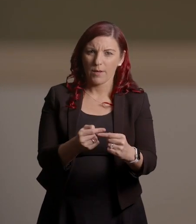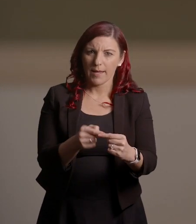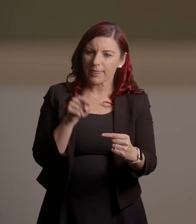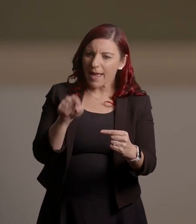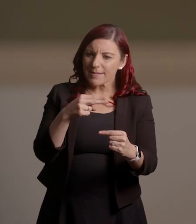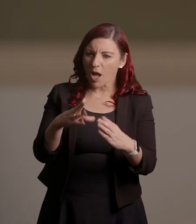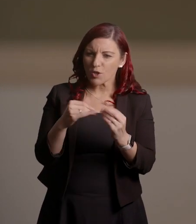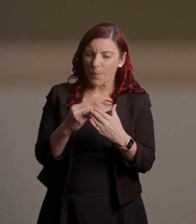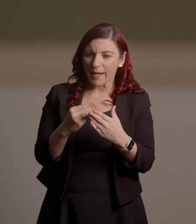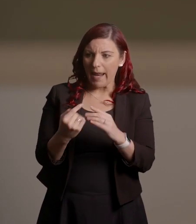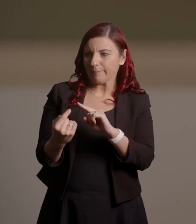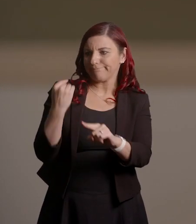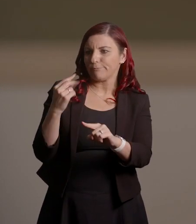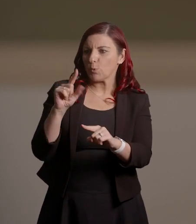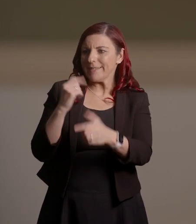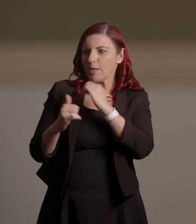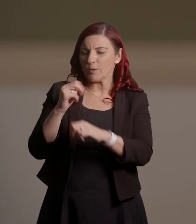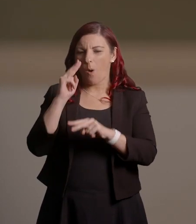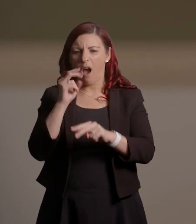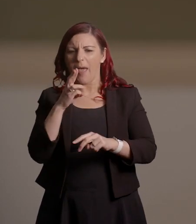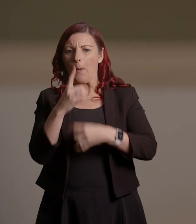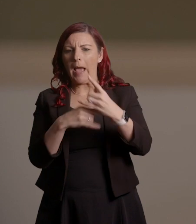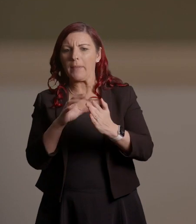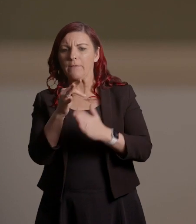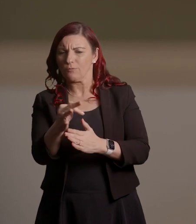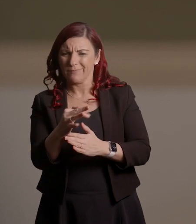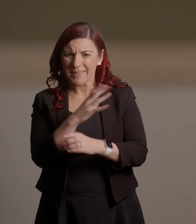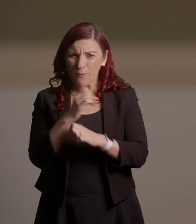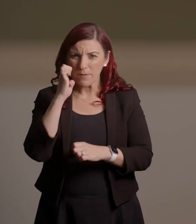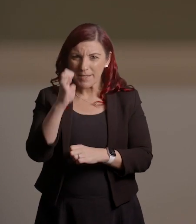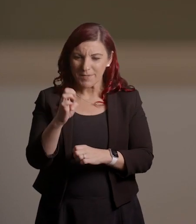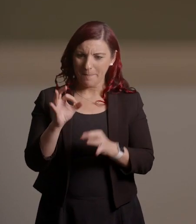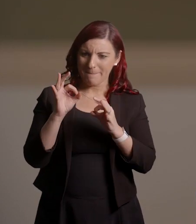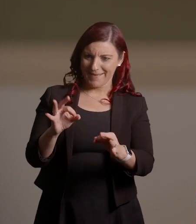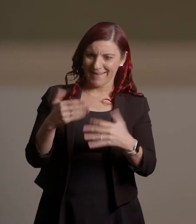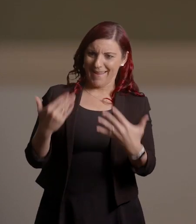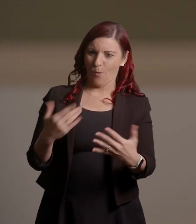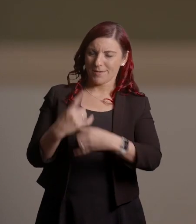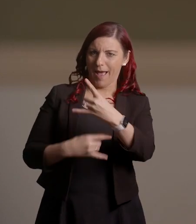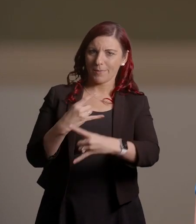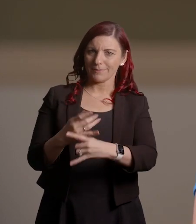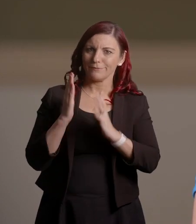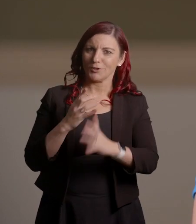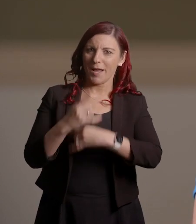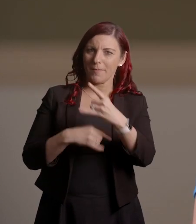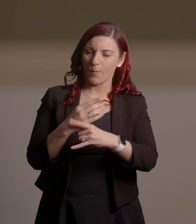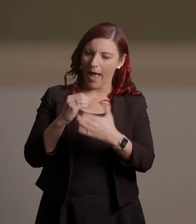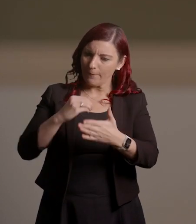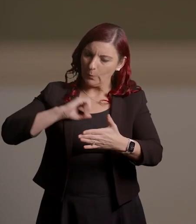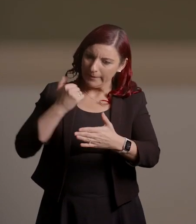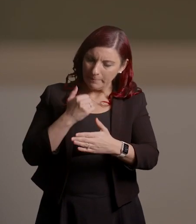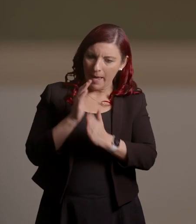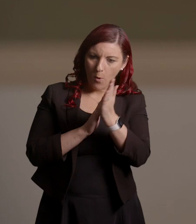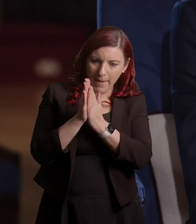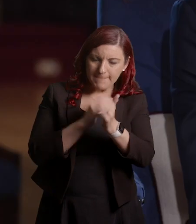not something people would have taught 20 years ago or 10 years ago, and it's amazing that we have it now, and it's amazing that we have to keep